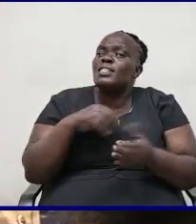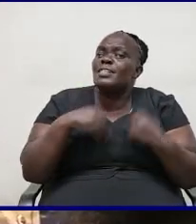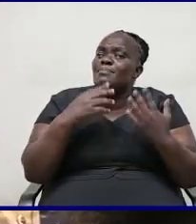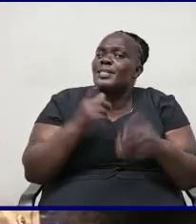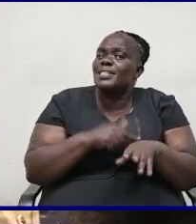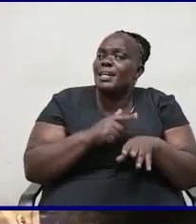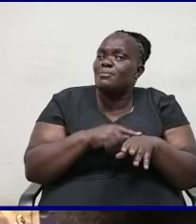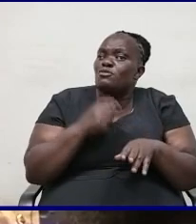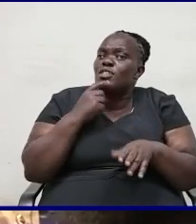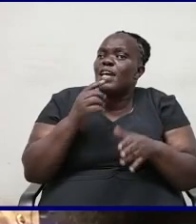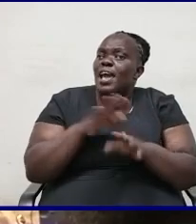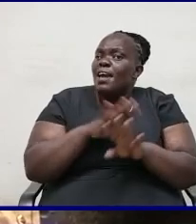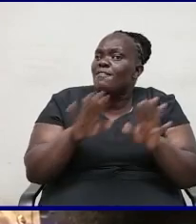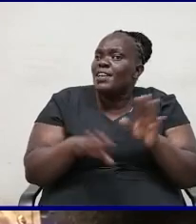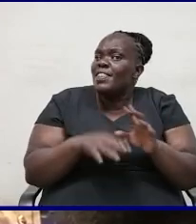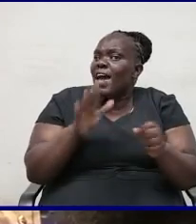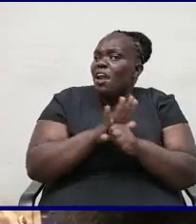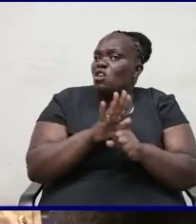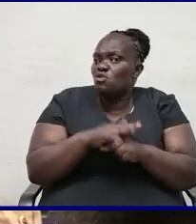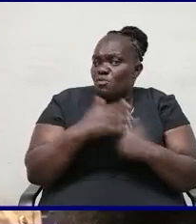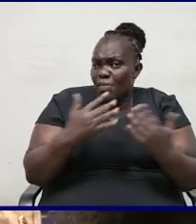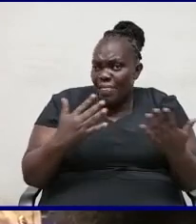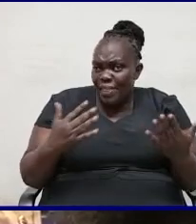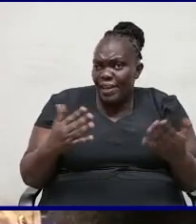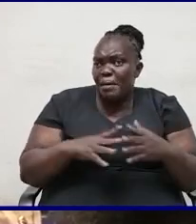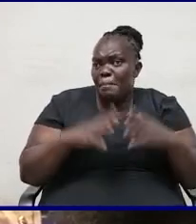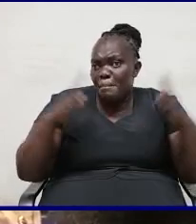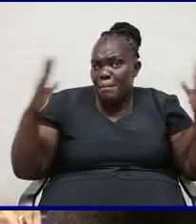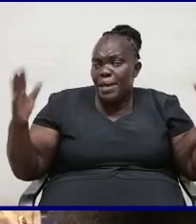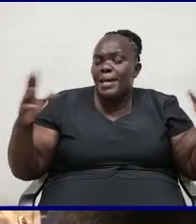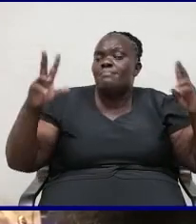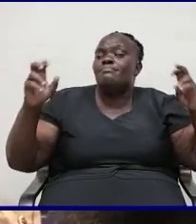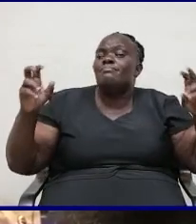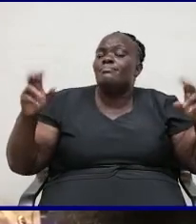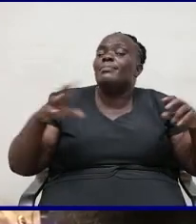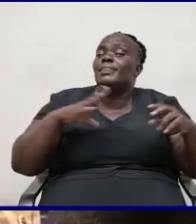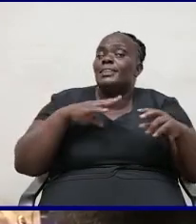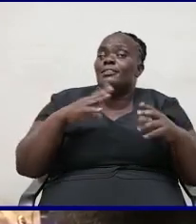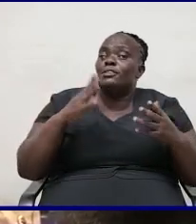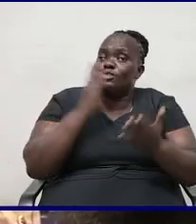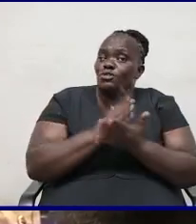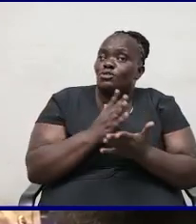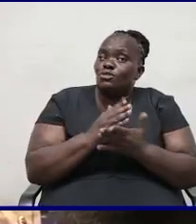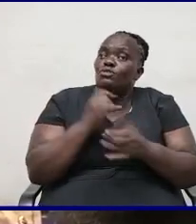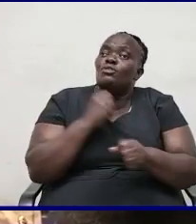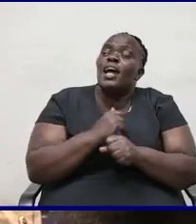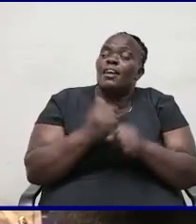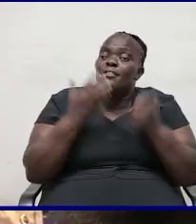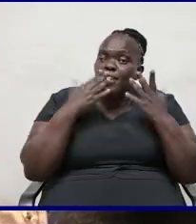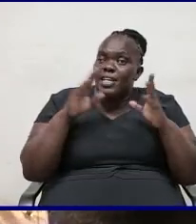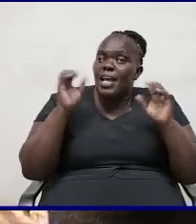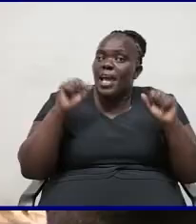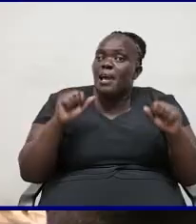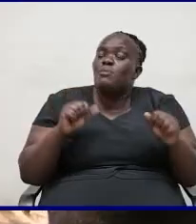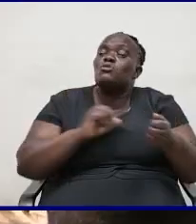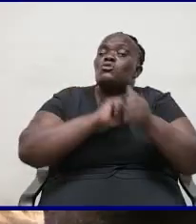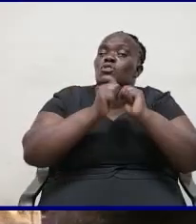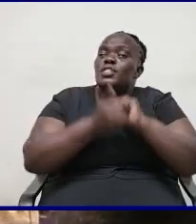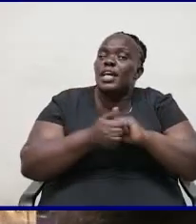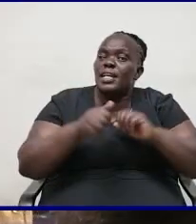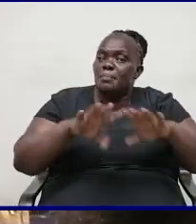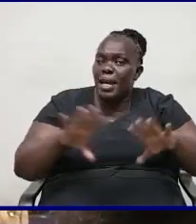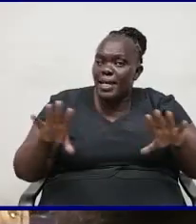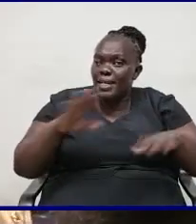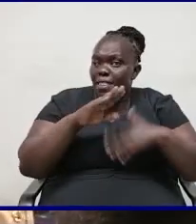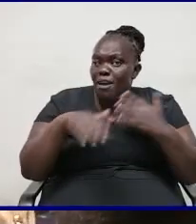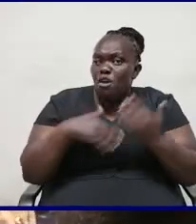to say everything. Yes, there are a lot of things. The other very big component that we have actually done is to be able to transform the